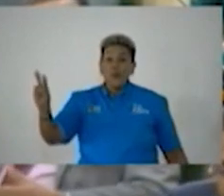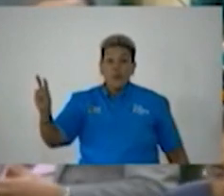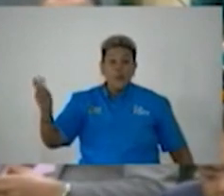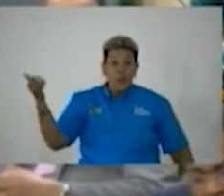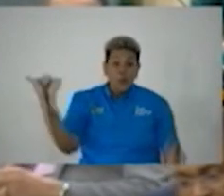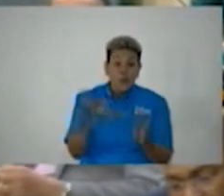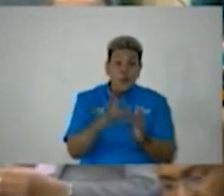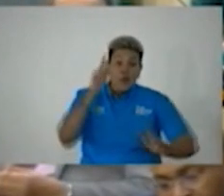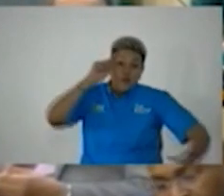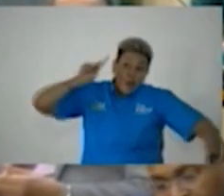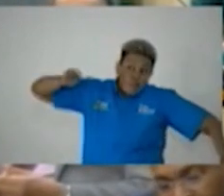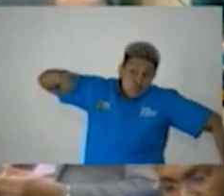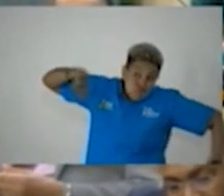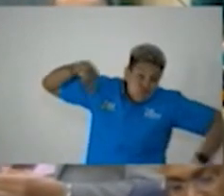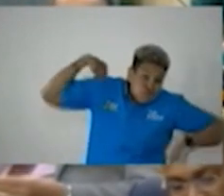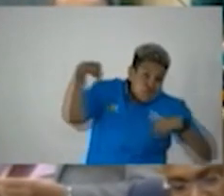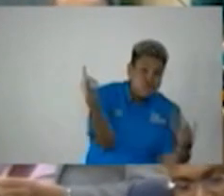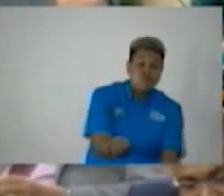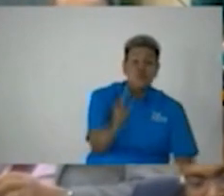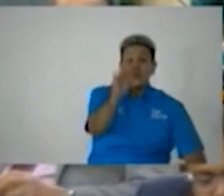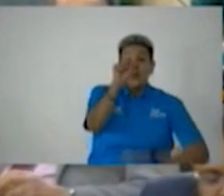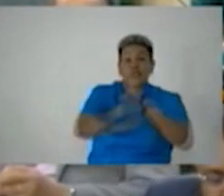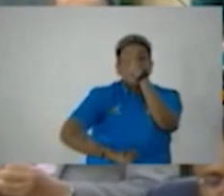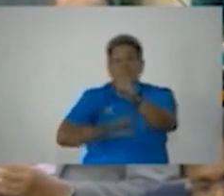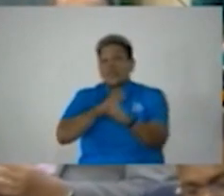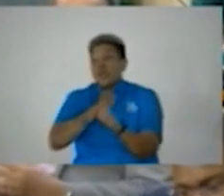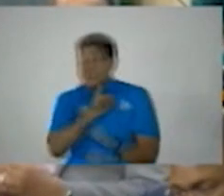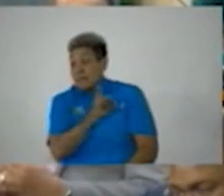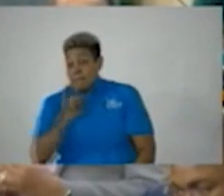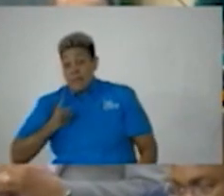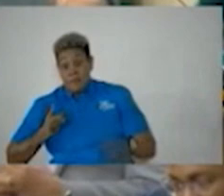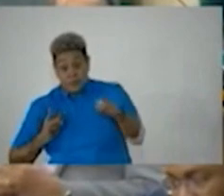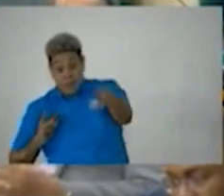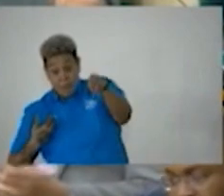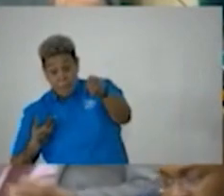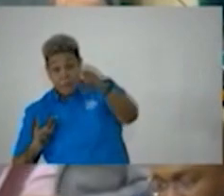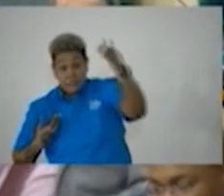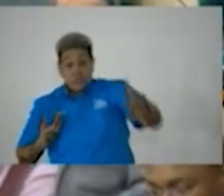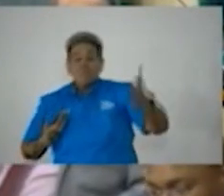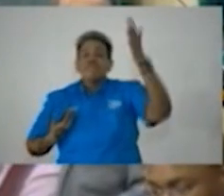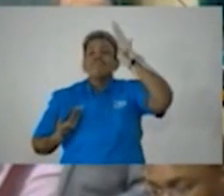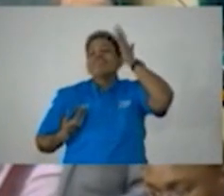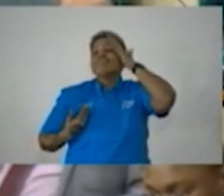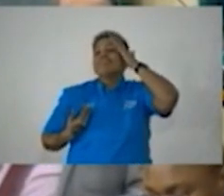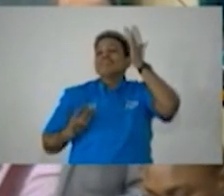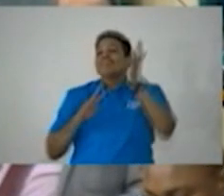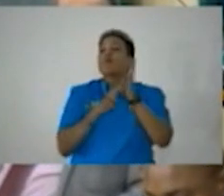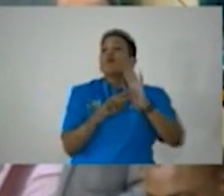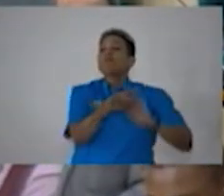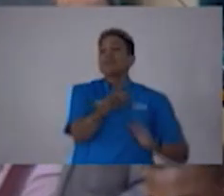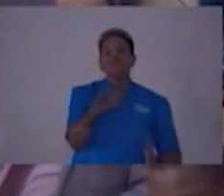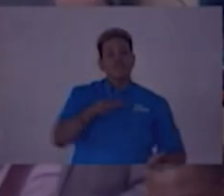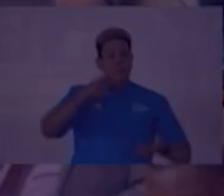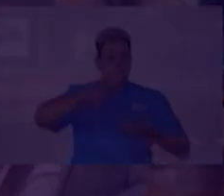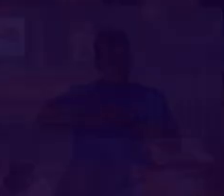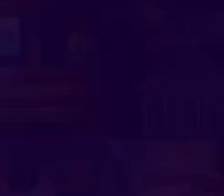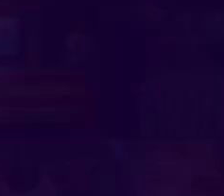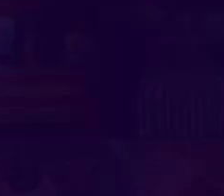20 years, which members on that side, when they were in the cabinet, were also bounded by.